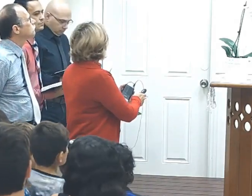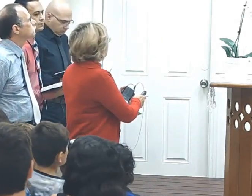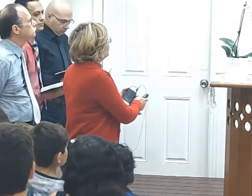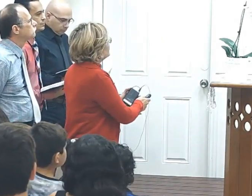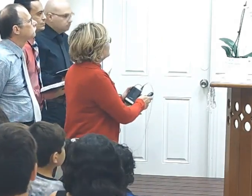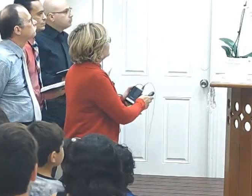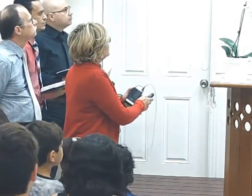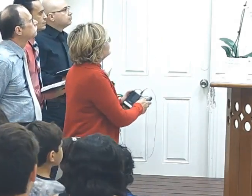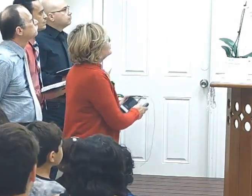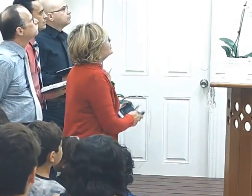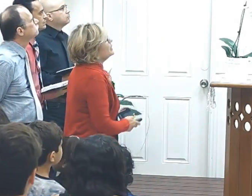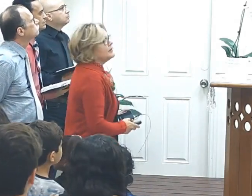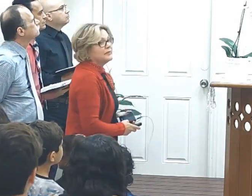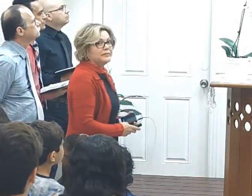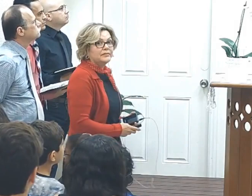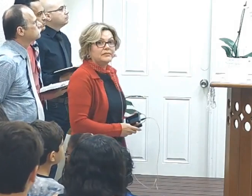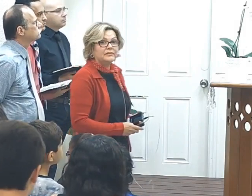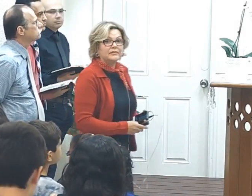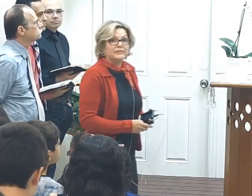We're going to read Revelations 8.